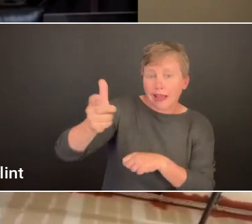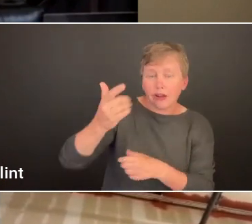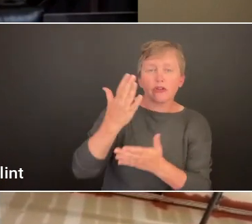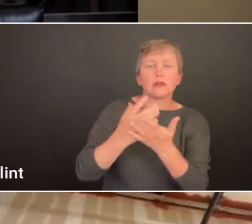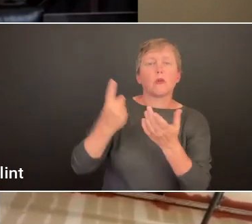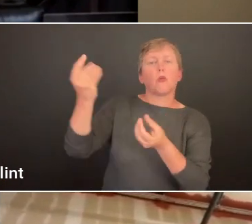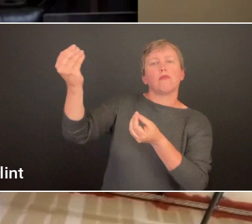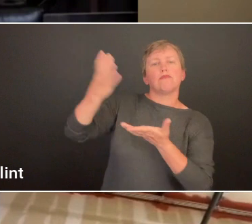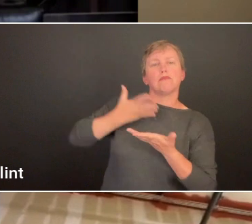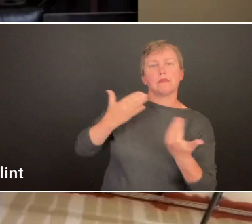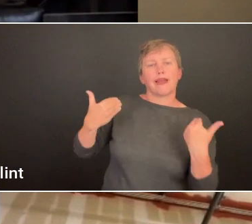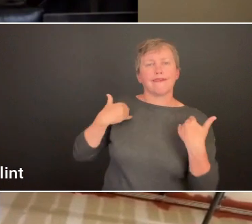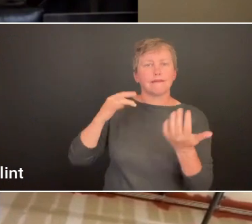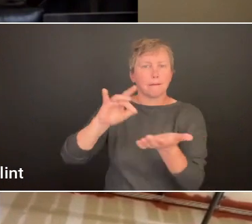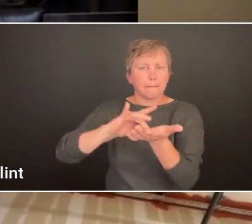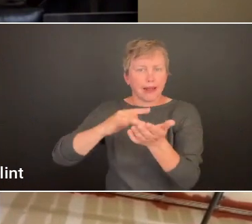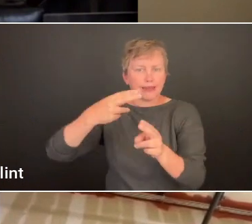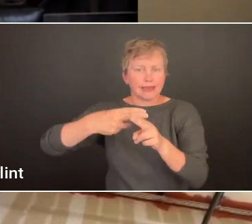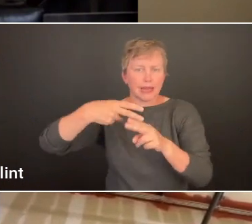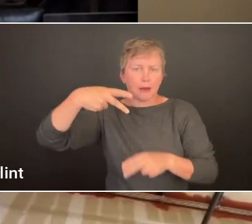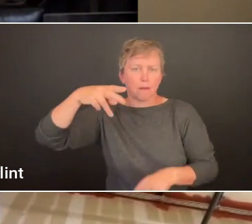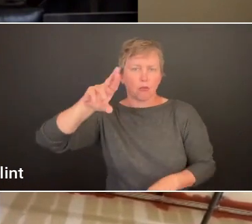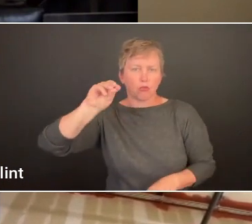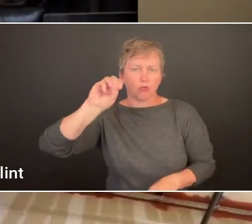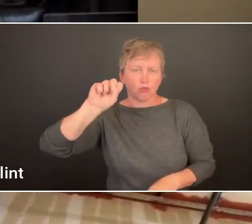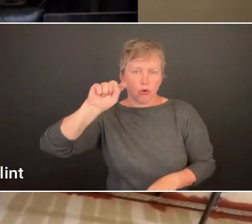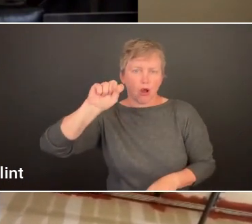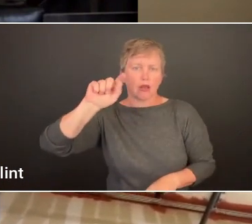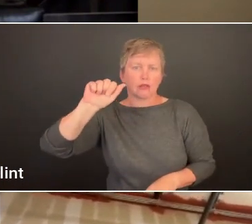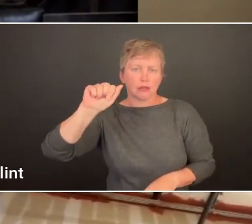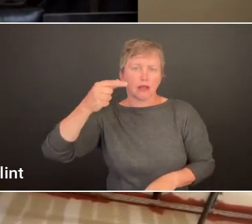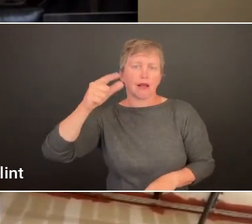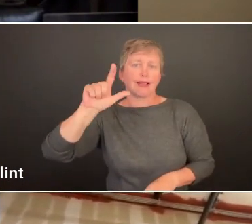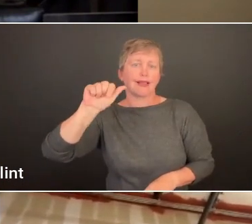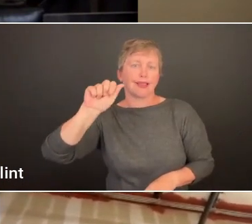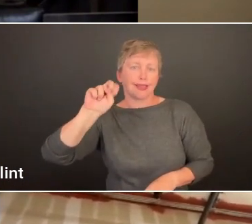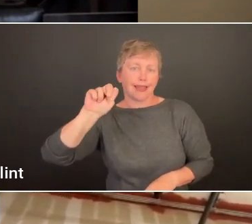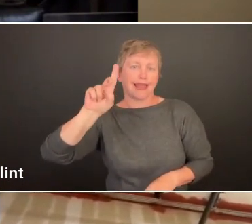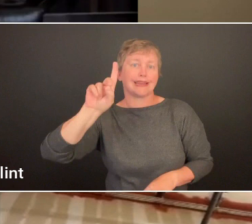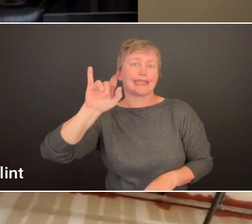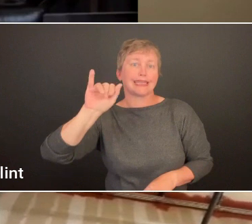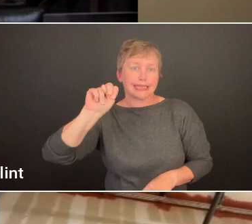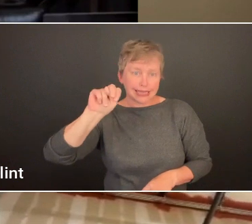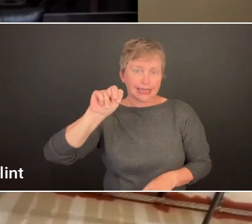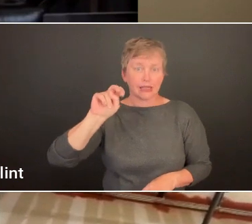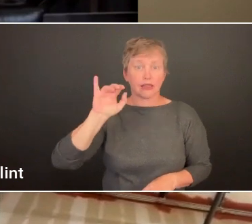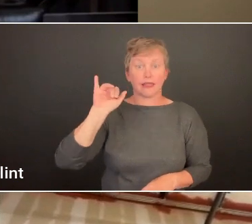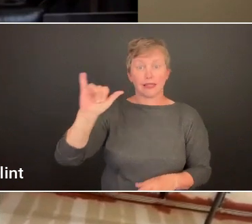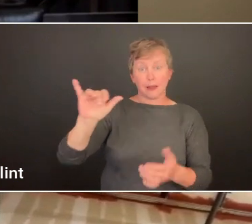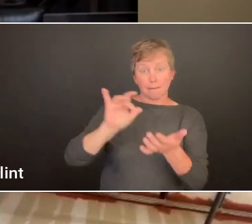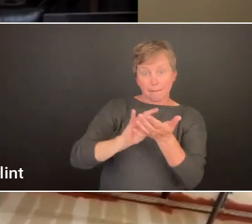several years later, I was introduced to an injectable medication called